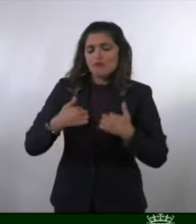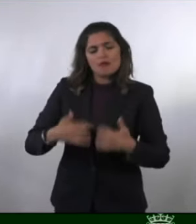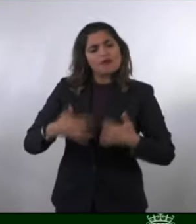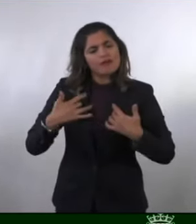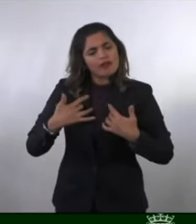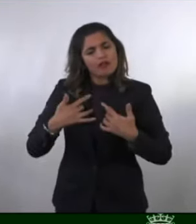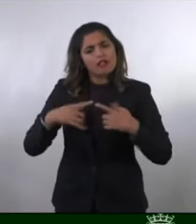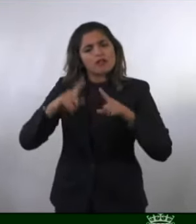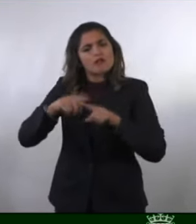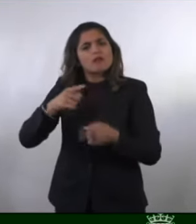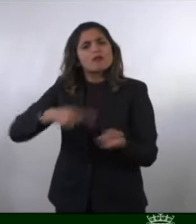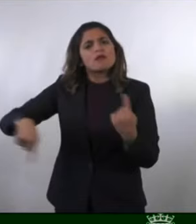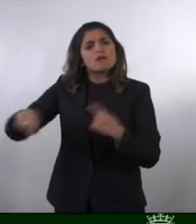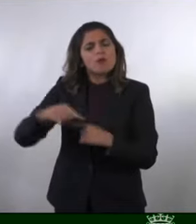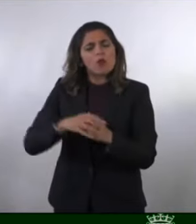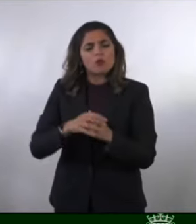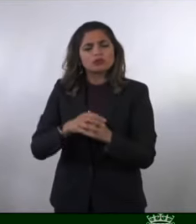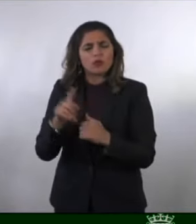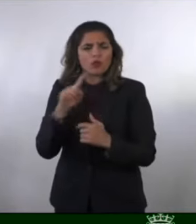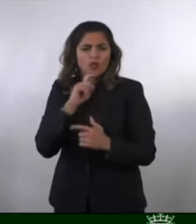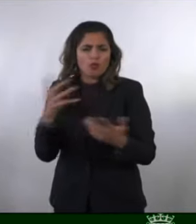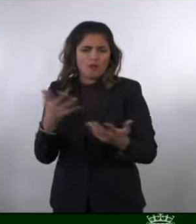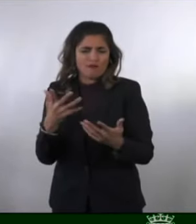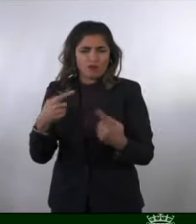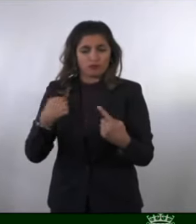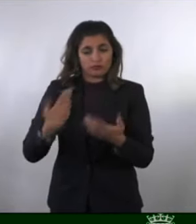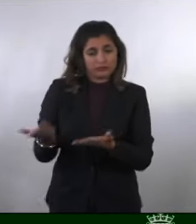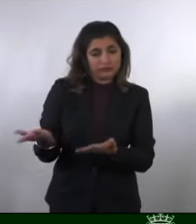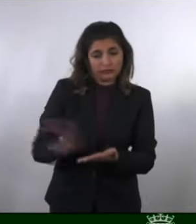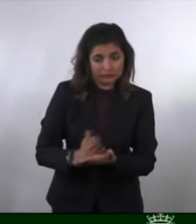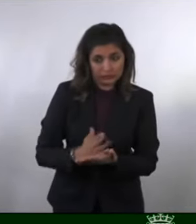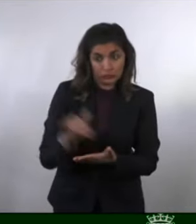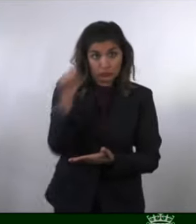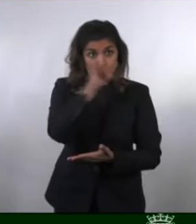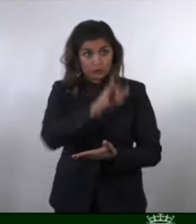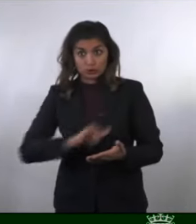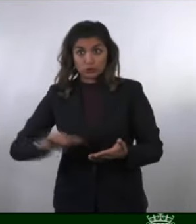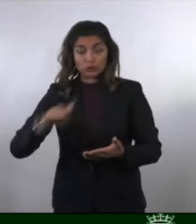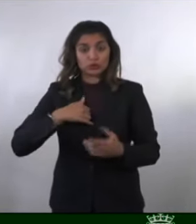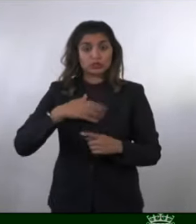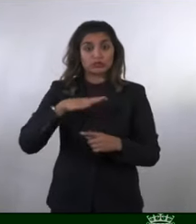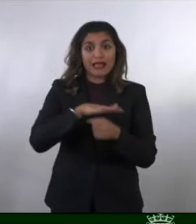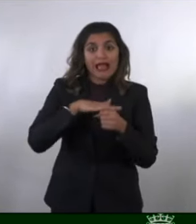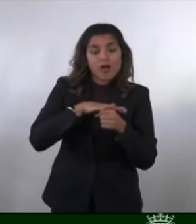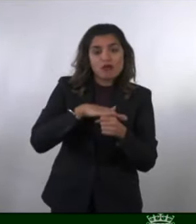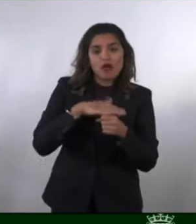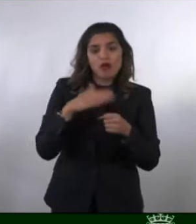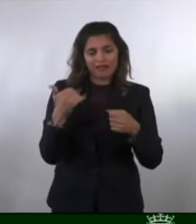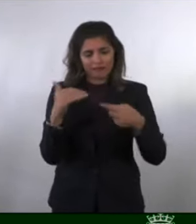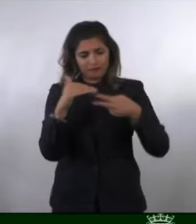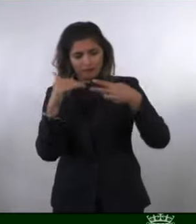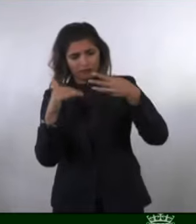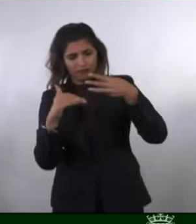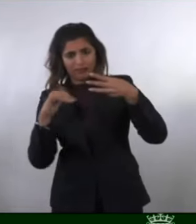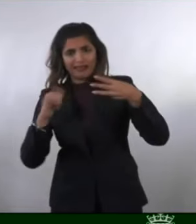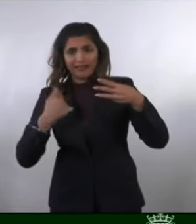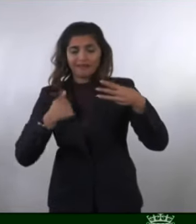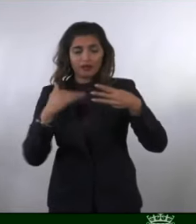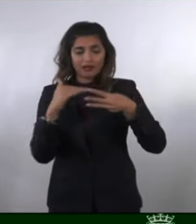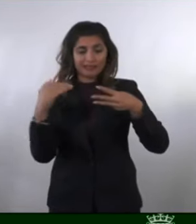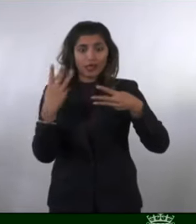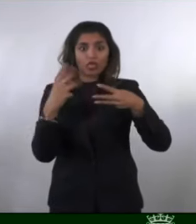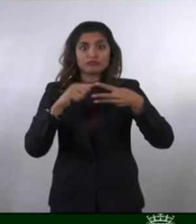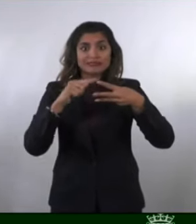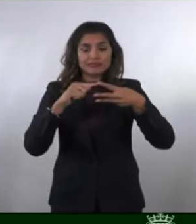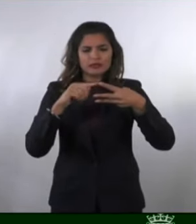judgment on this until we know which areas go into which tiers. I think if you go into tier 3, you'll struggle to spot much of a difference from